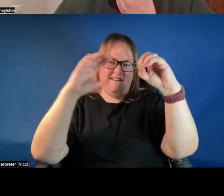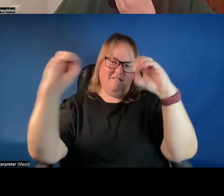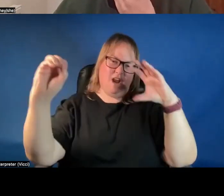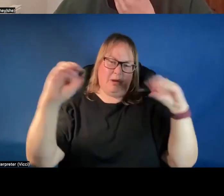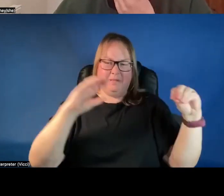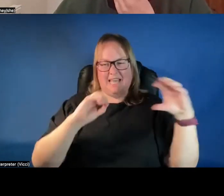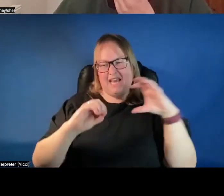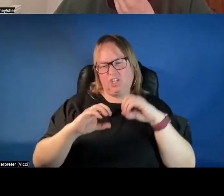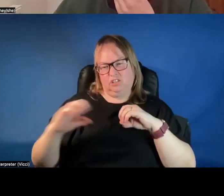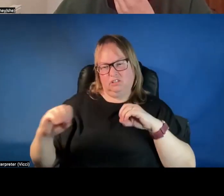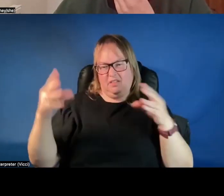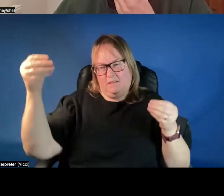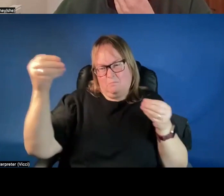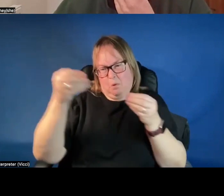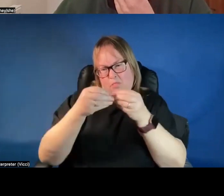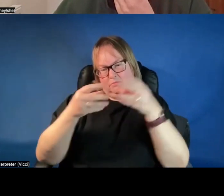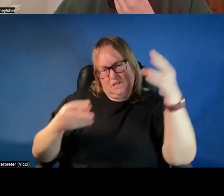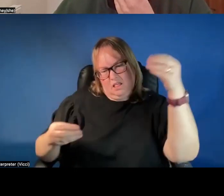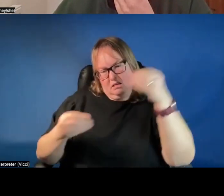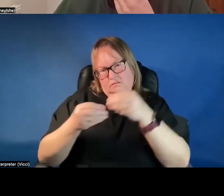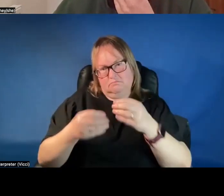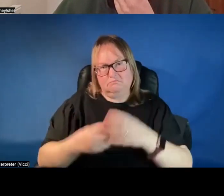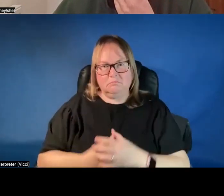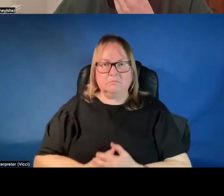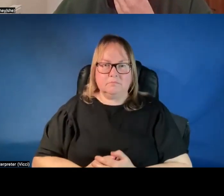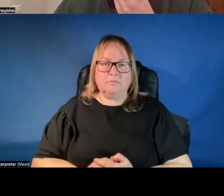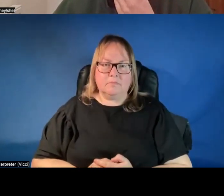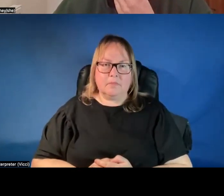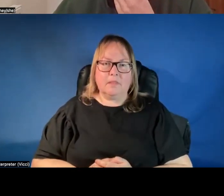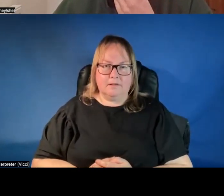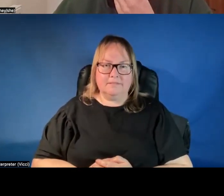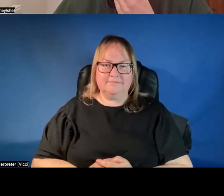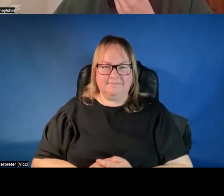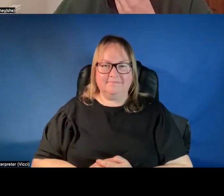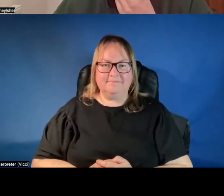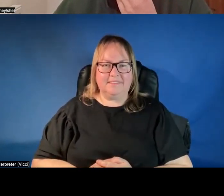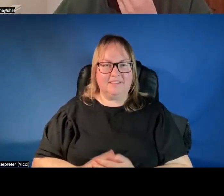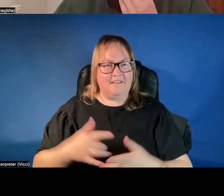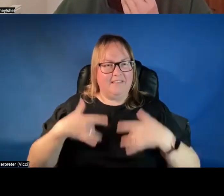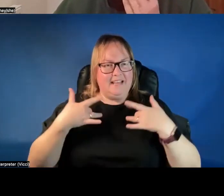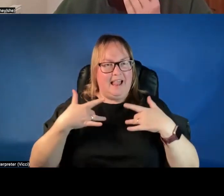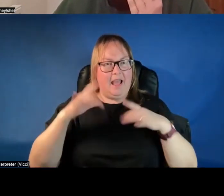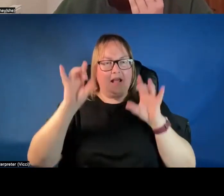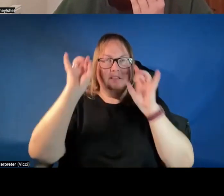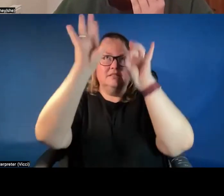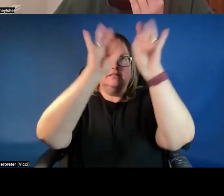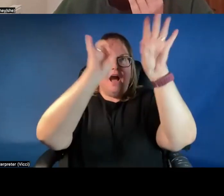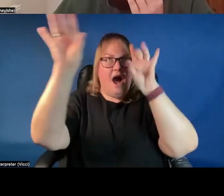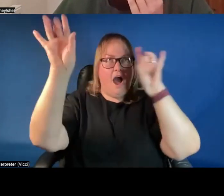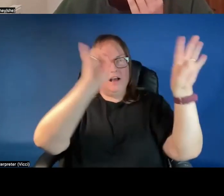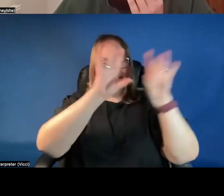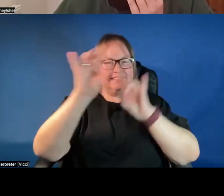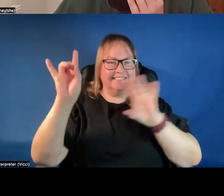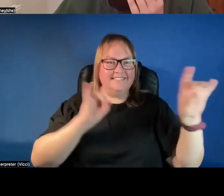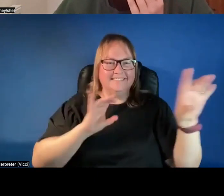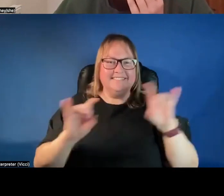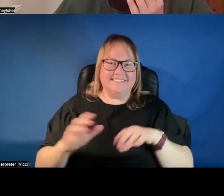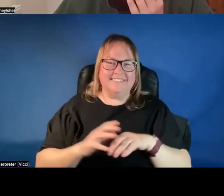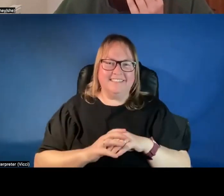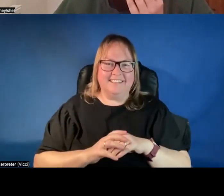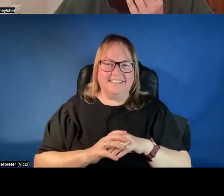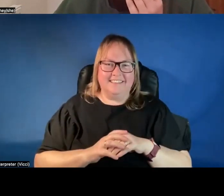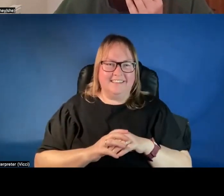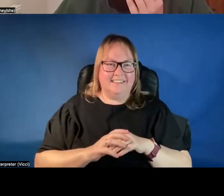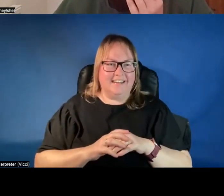fragmentation. Like that. So that's sort of a constellation to me as well, like kind of starry as well. And it's a bit of